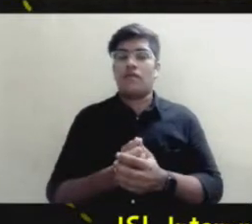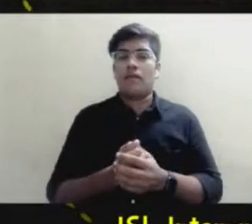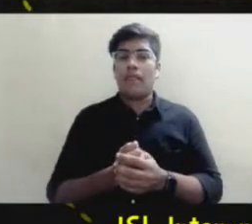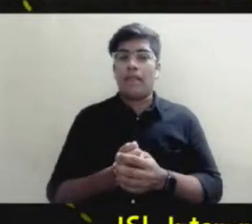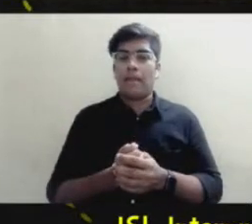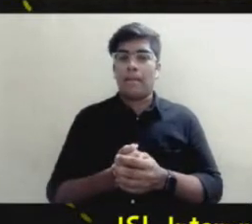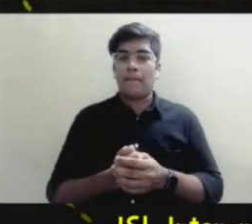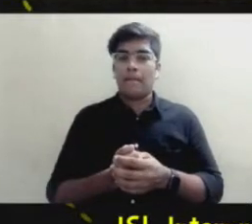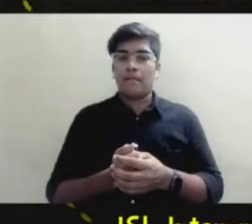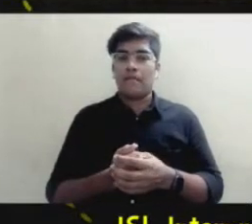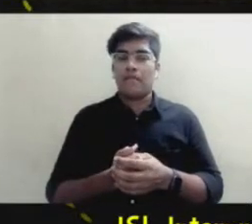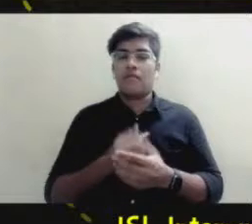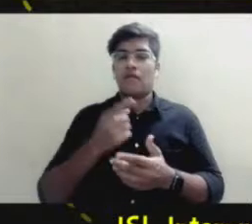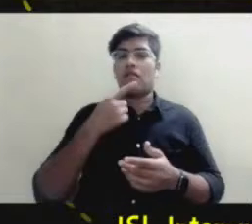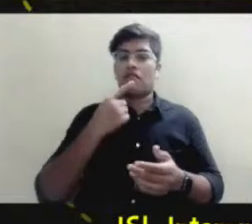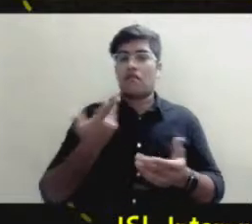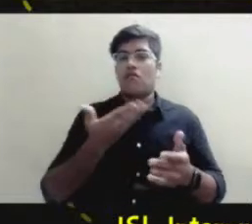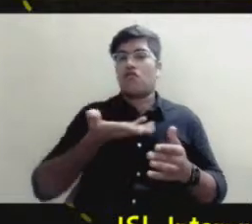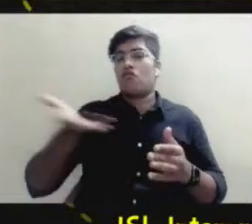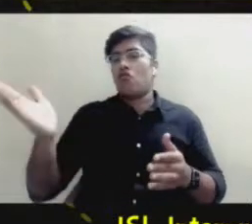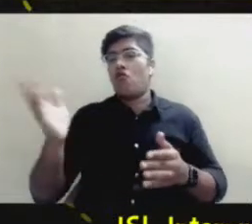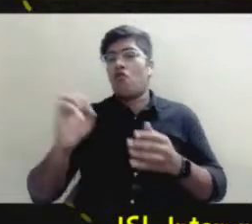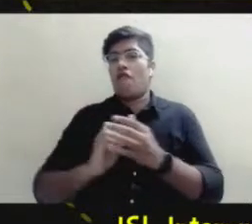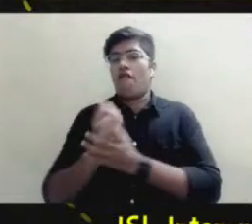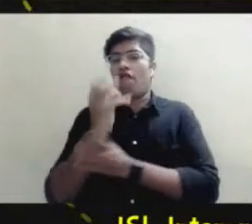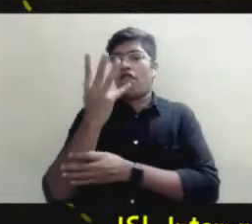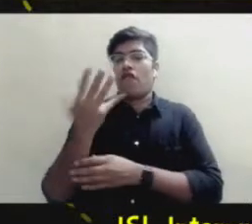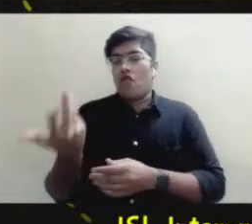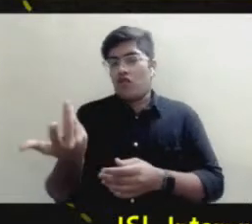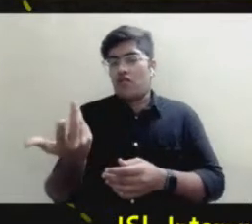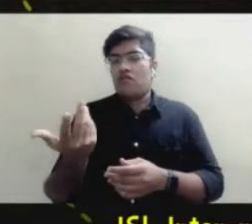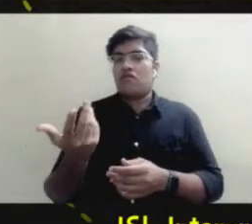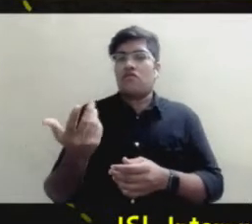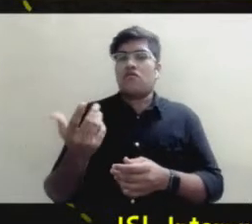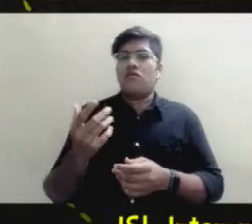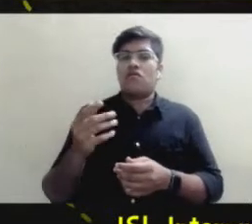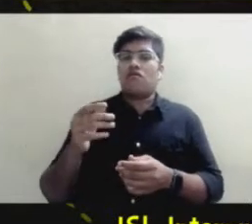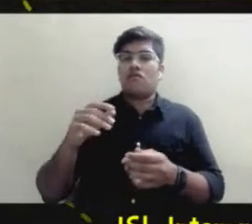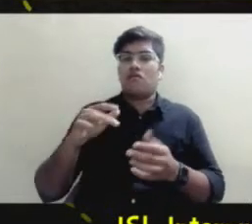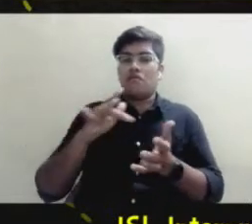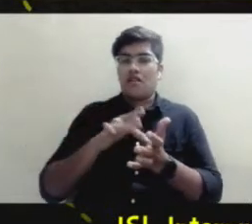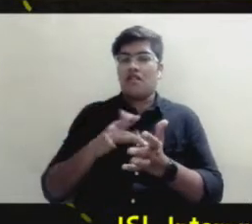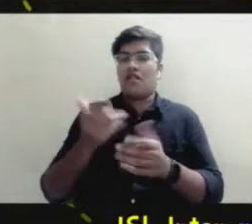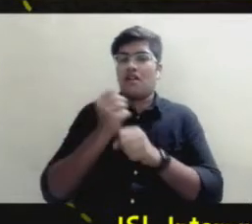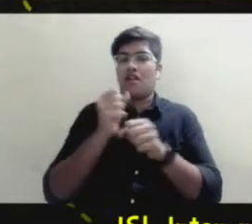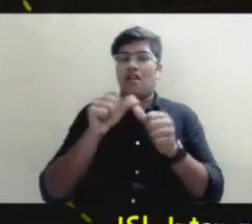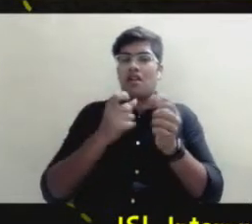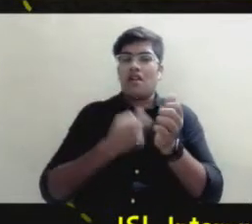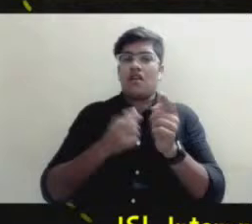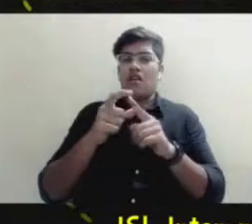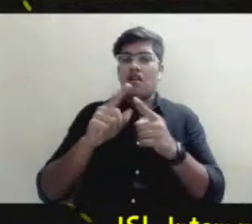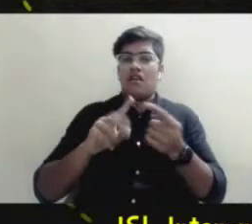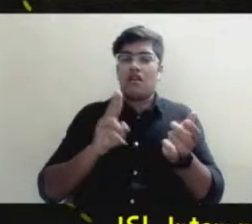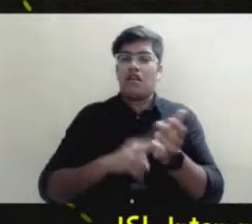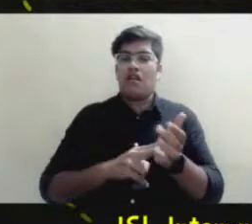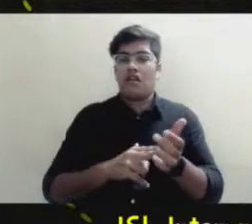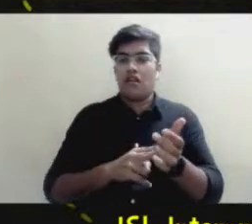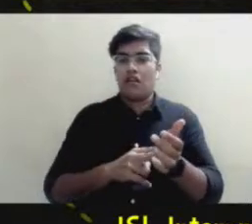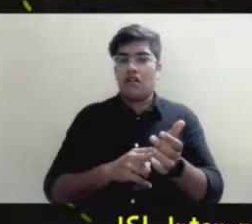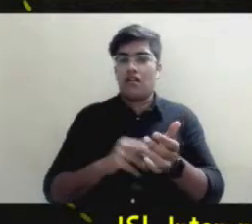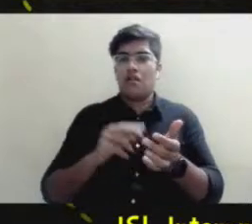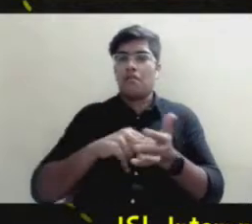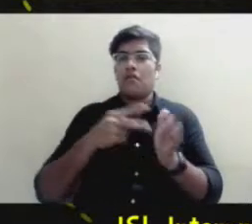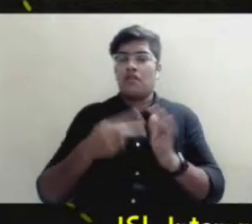mitwa balam bagwa. Let's go to possibly a glade, forest, garden. Hum tum piye madwa. So